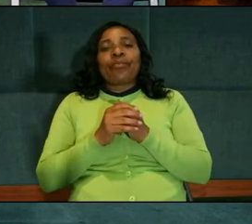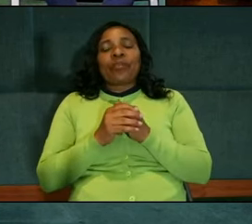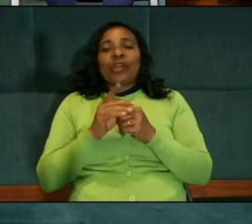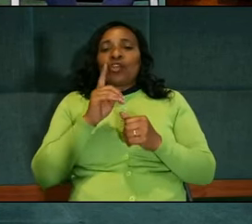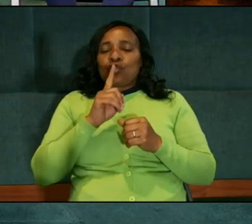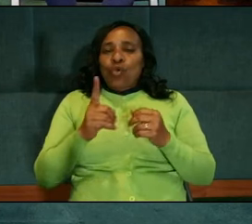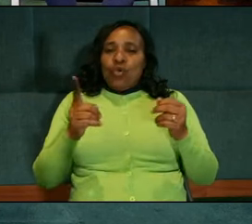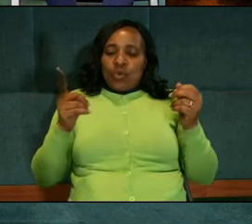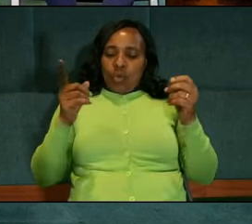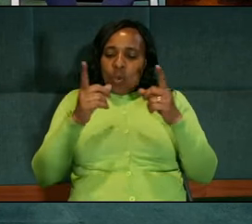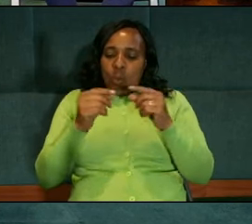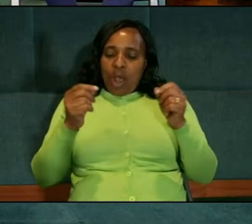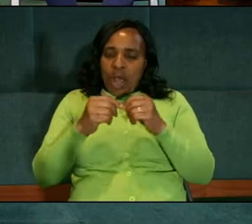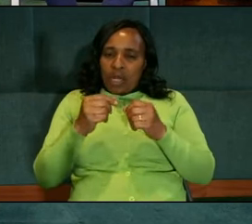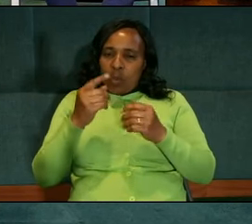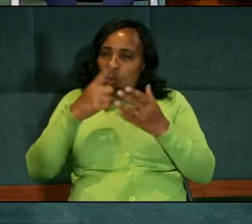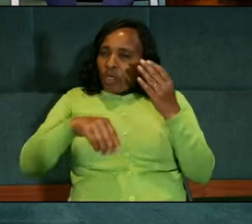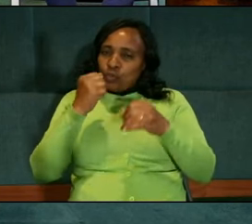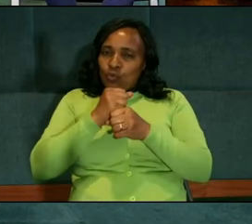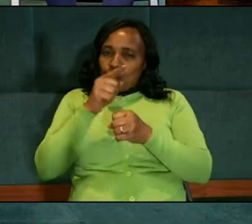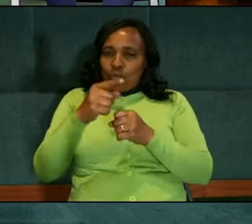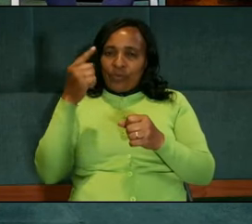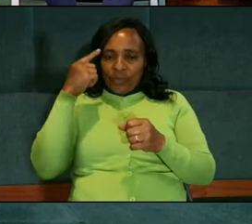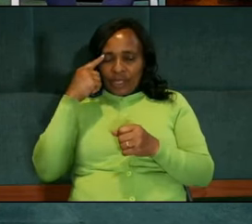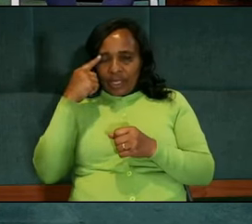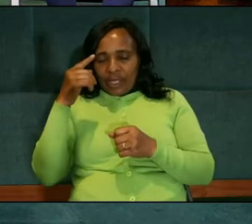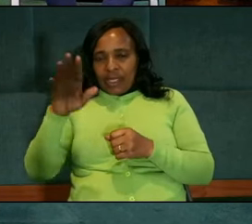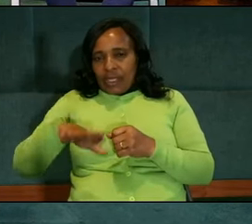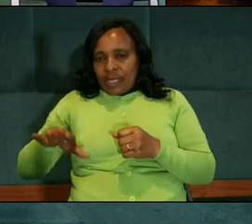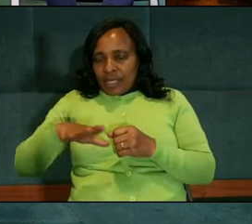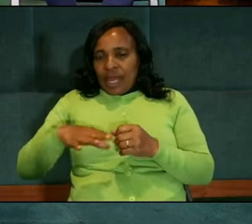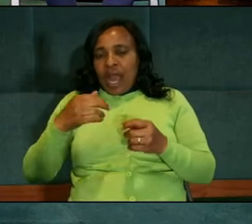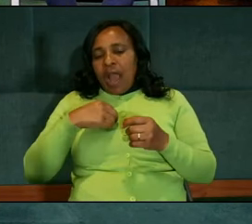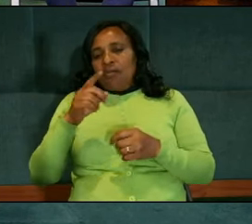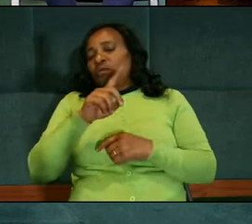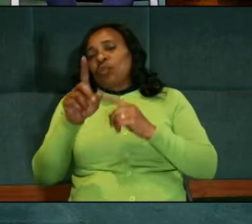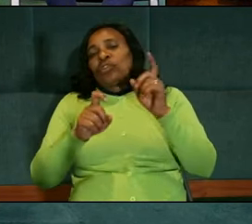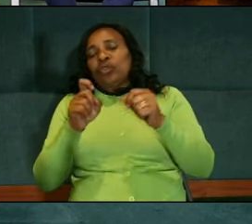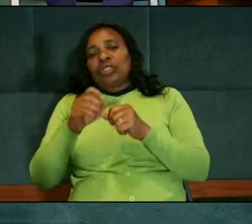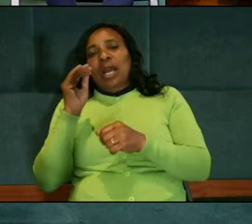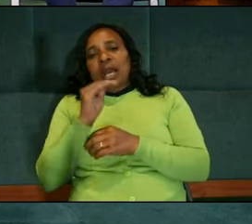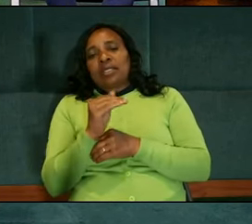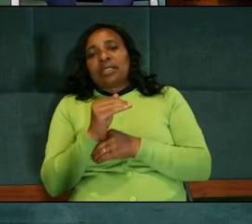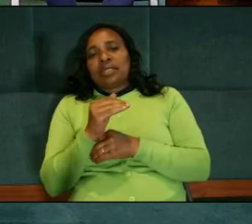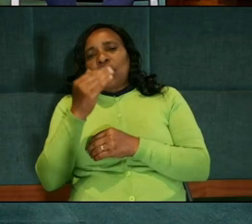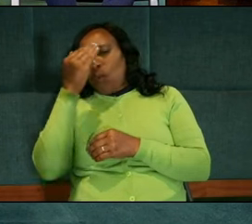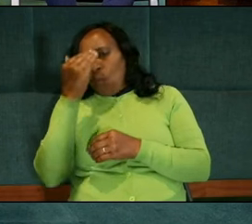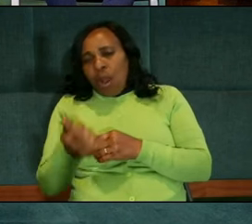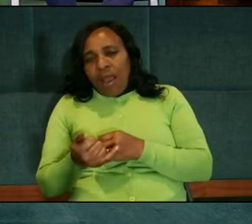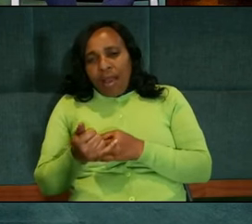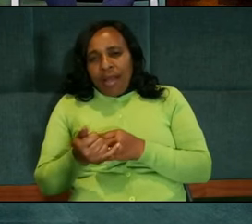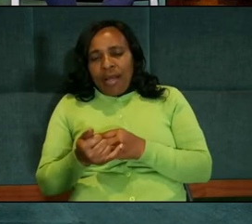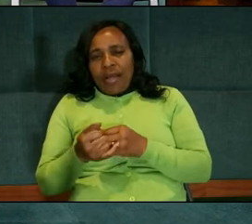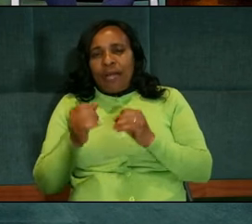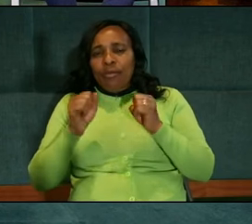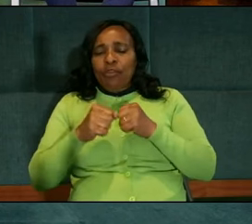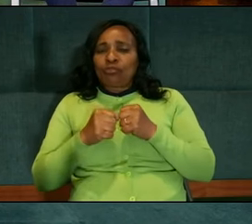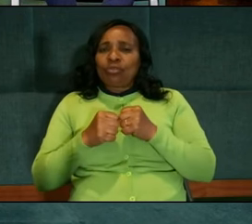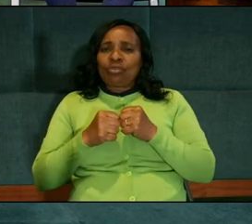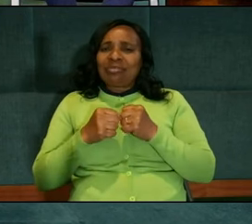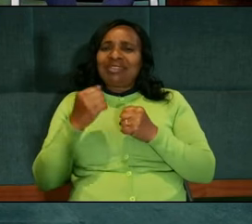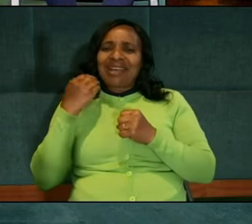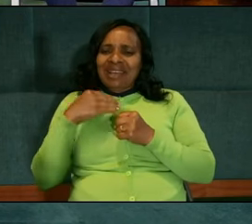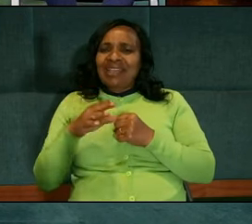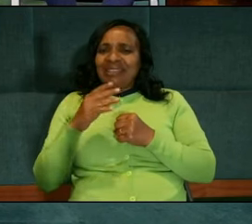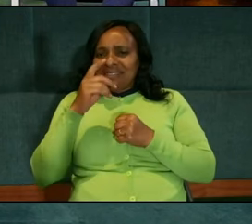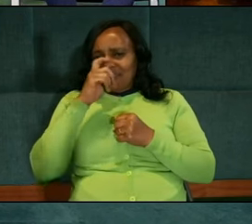So in the what do you think section, we have a question here asking us why we dislike jealous people. Mm-hmm.